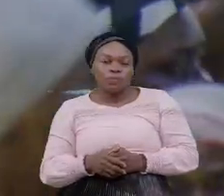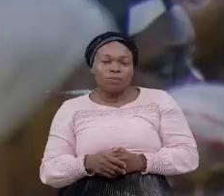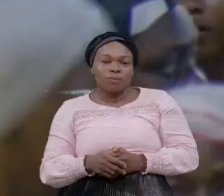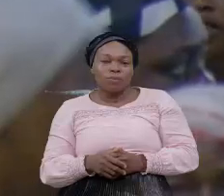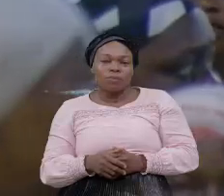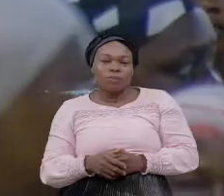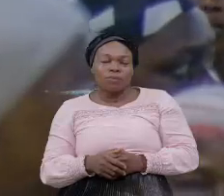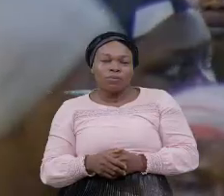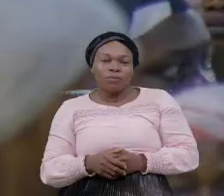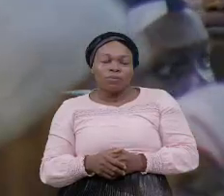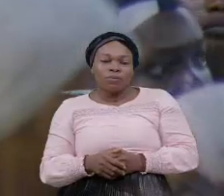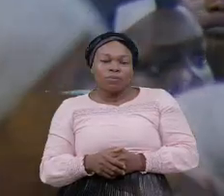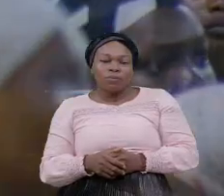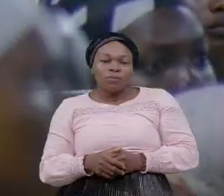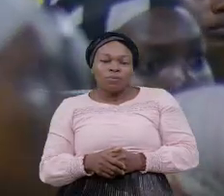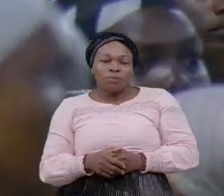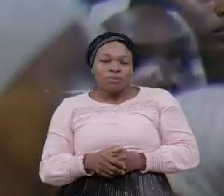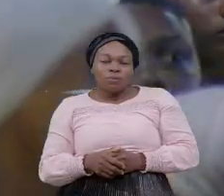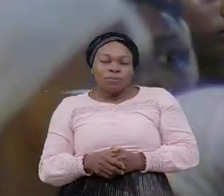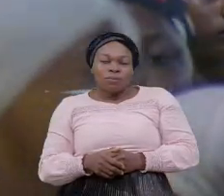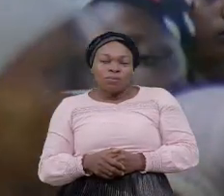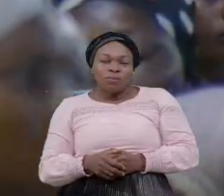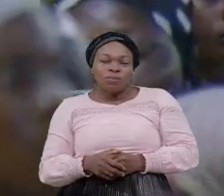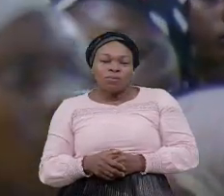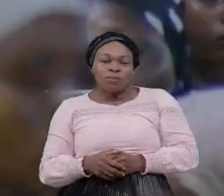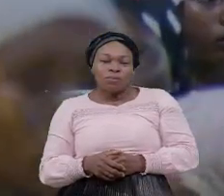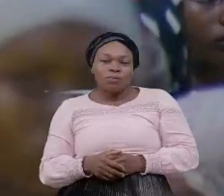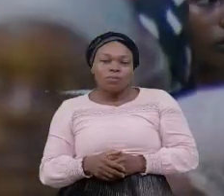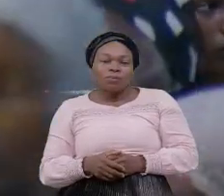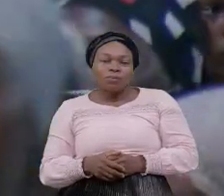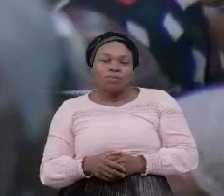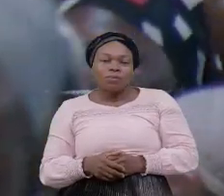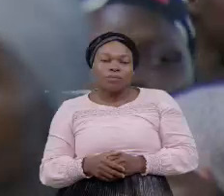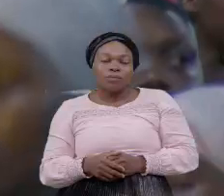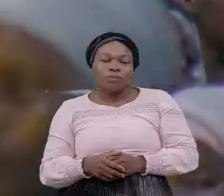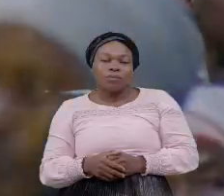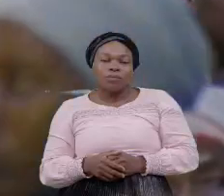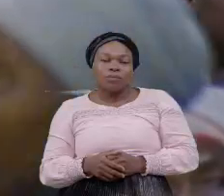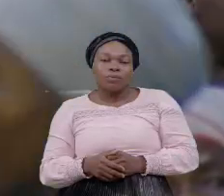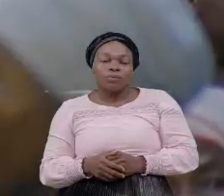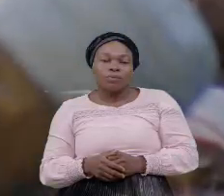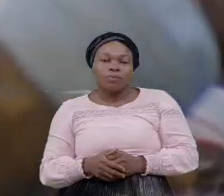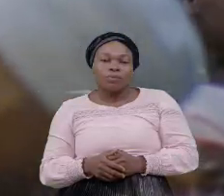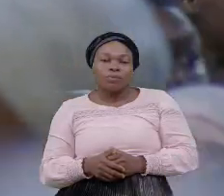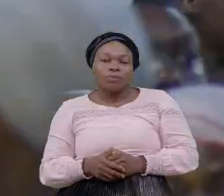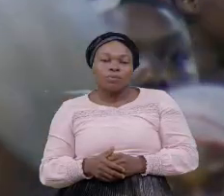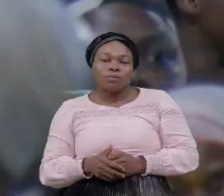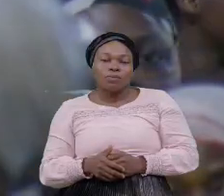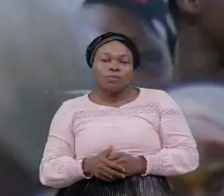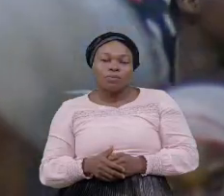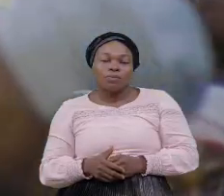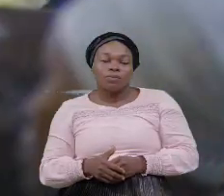I'm waiting for my left-hand side. That's your right-hand side of the pulpit. I'm waiting to see any sign.